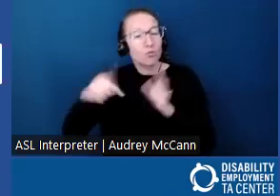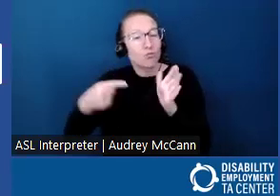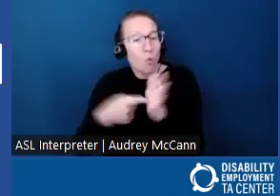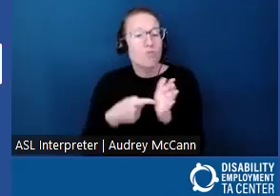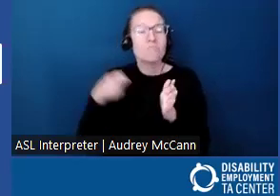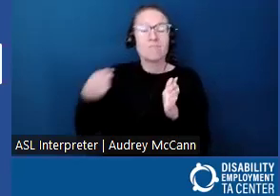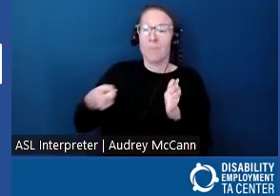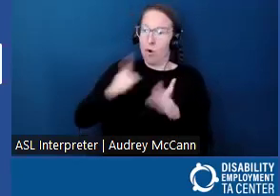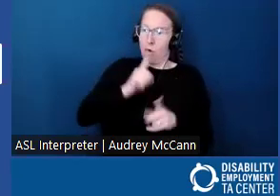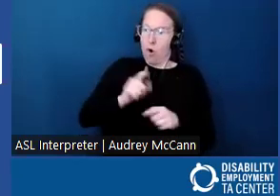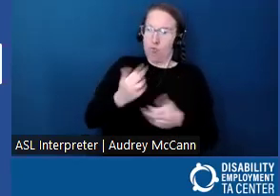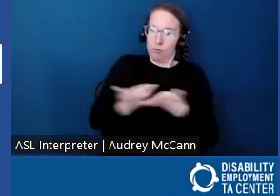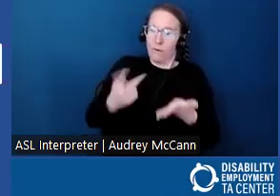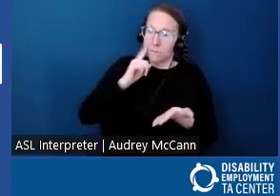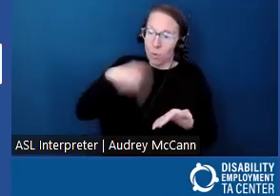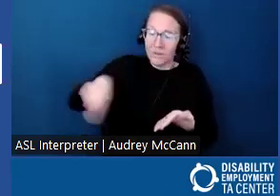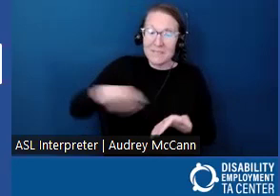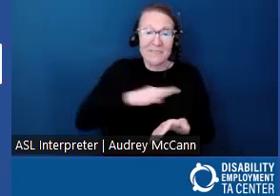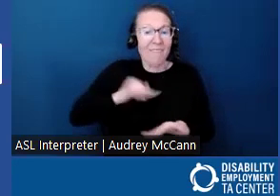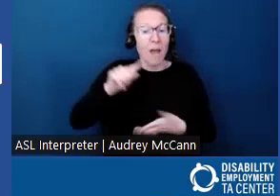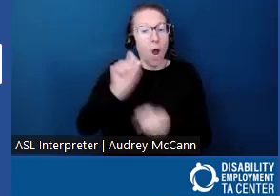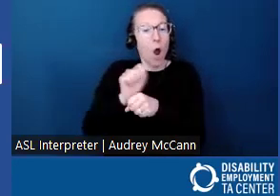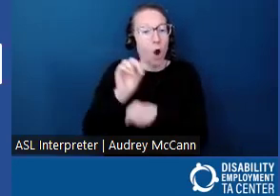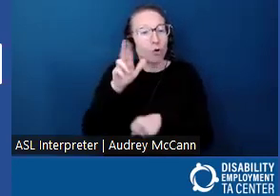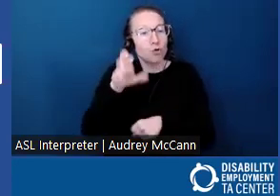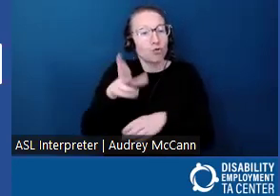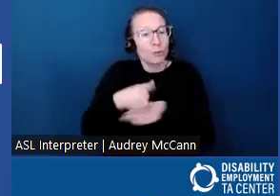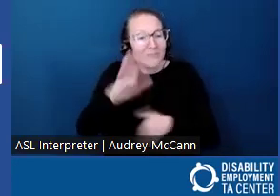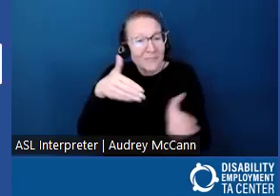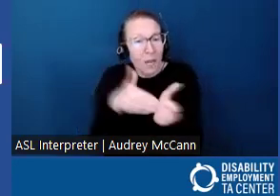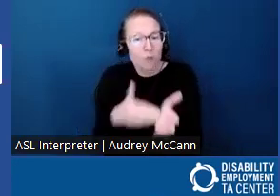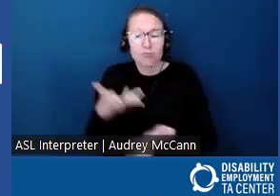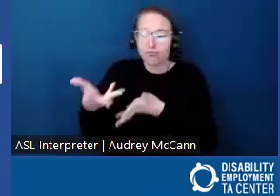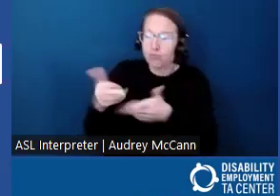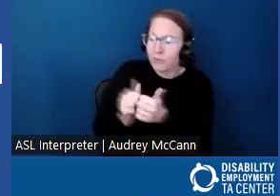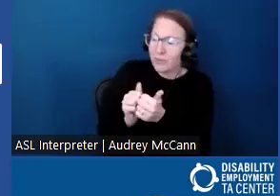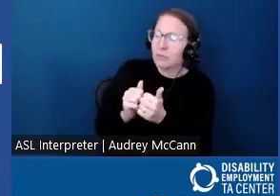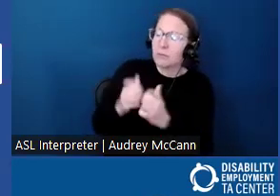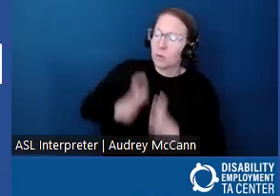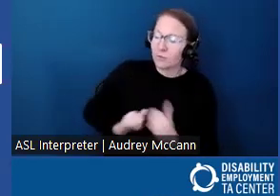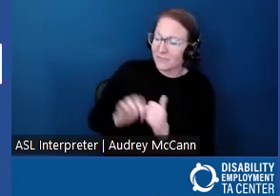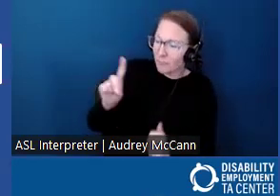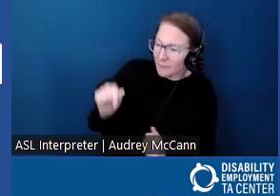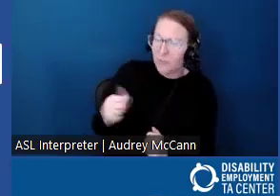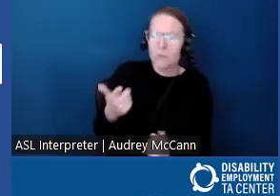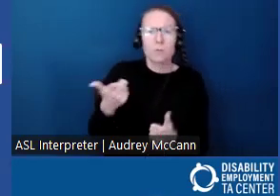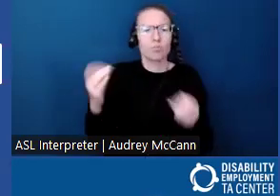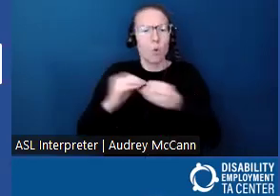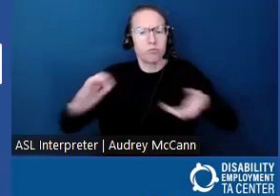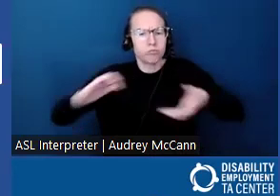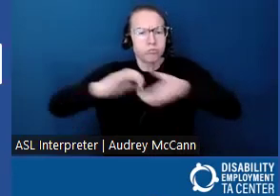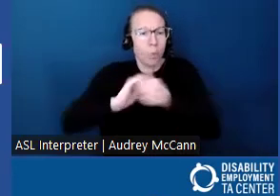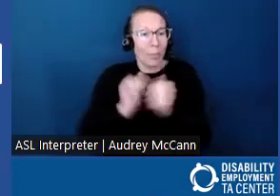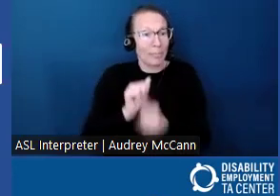for staff at career centers regarding working with customers with a disability, strengthening relationships with businesses to promote the hiring